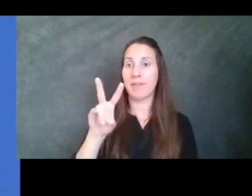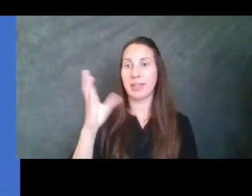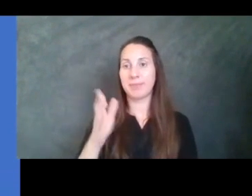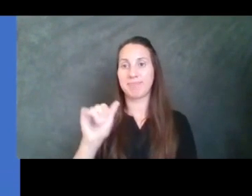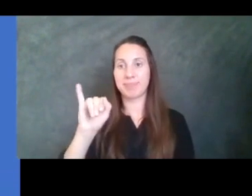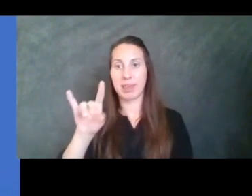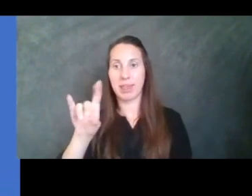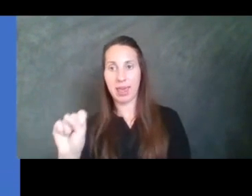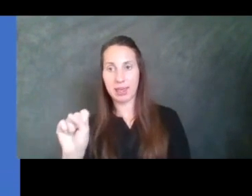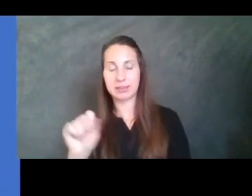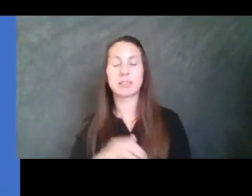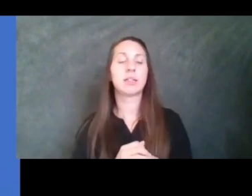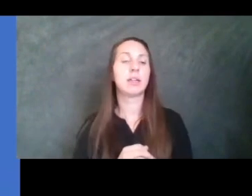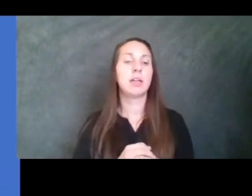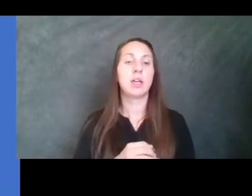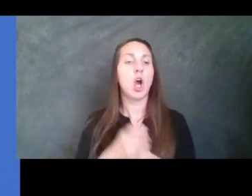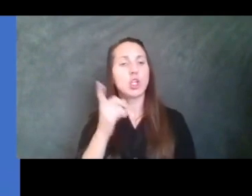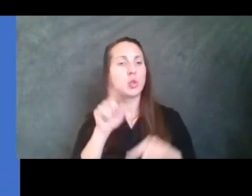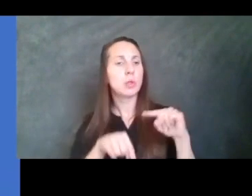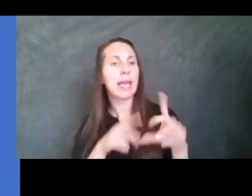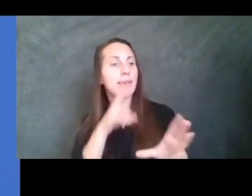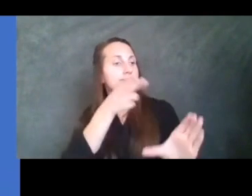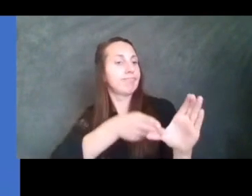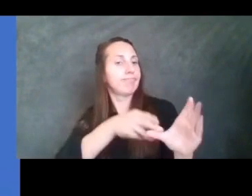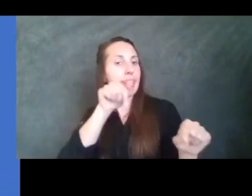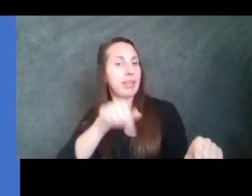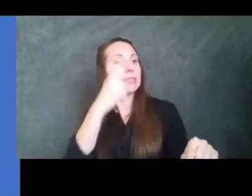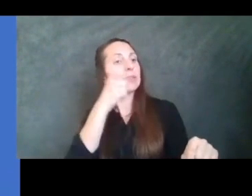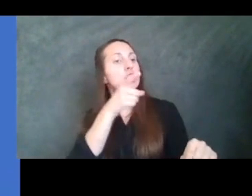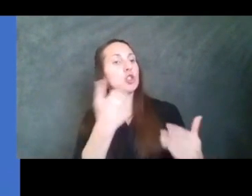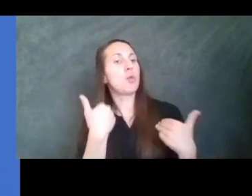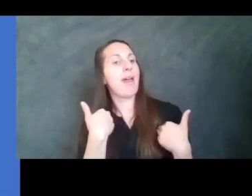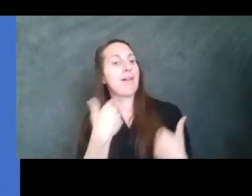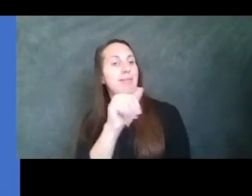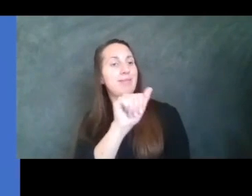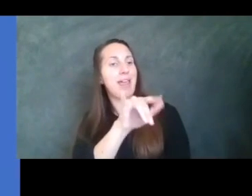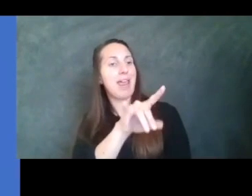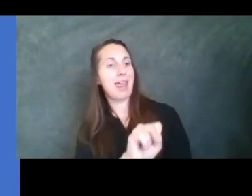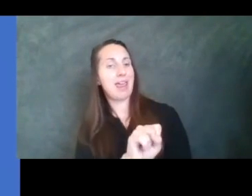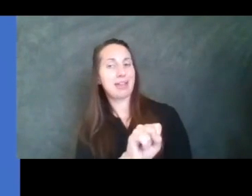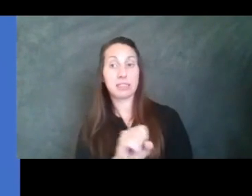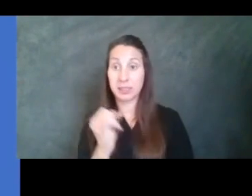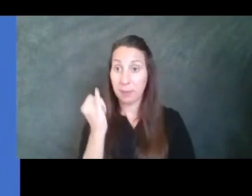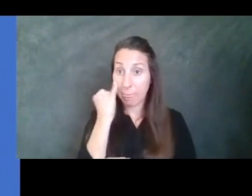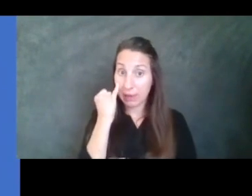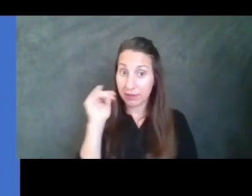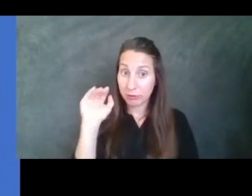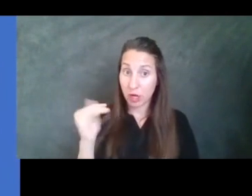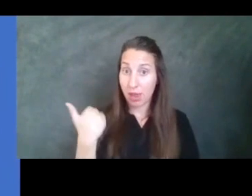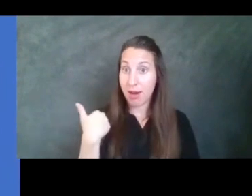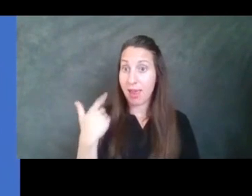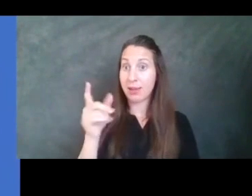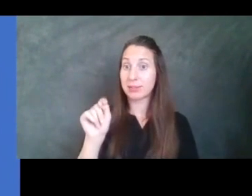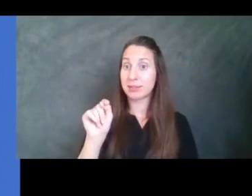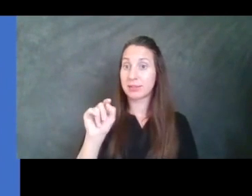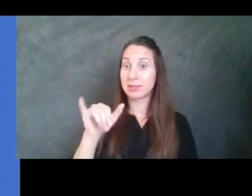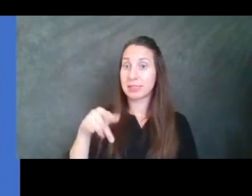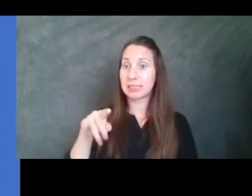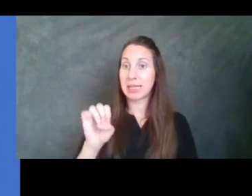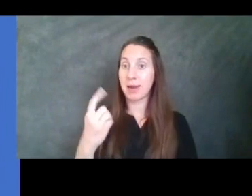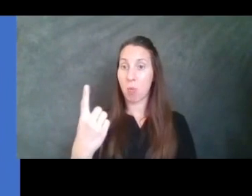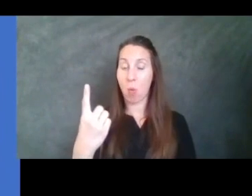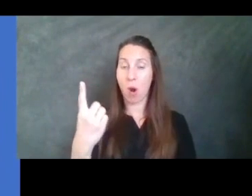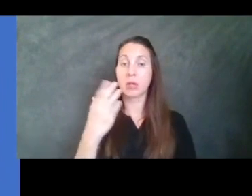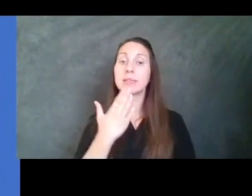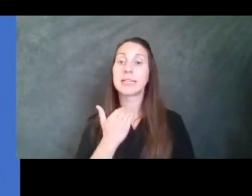the fact that you have AIDS. You have HIV. If a child has type 1 diabetes, you can't be a member of this program. You